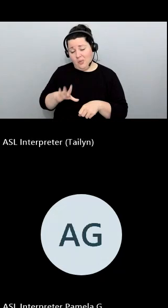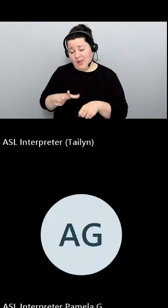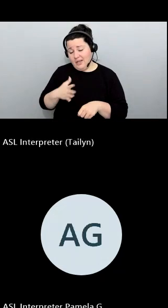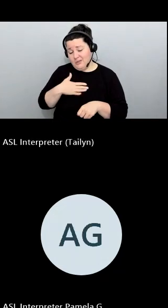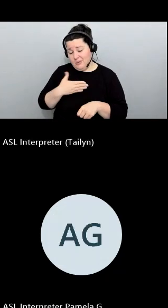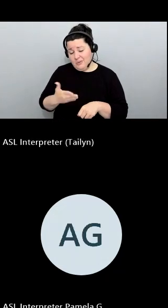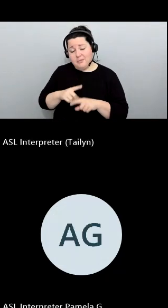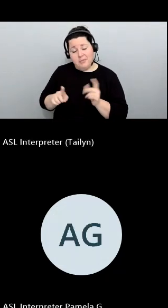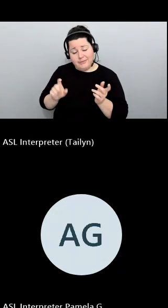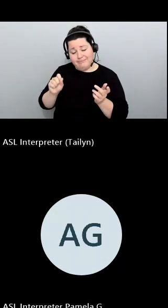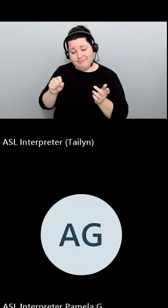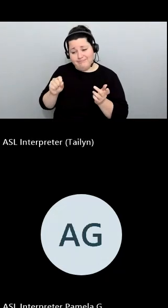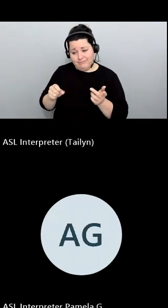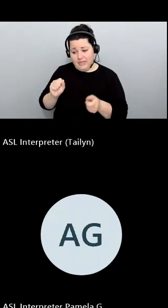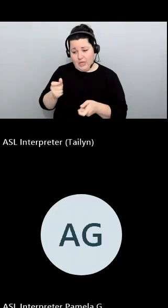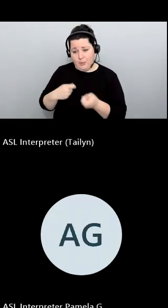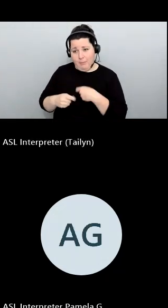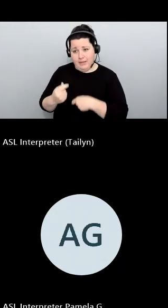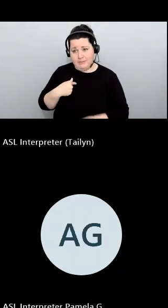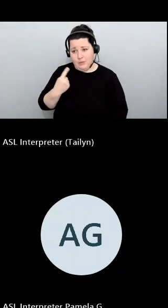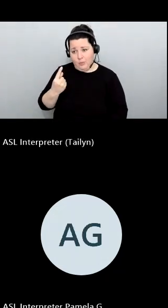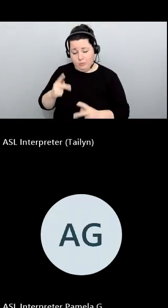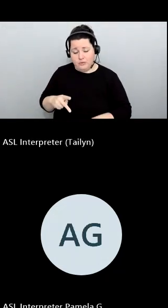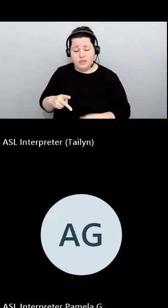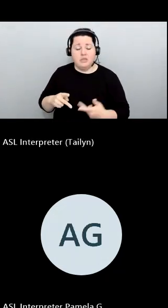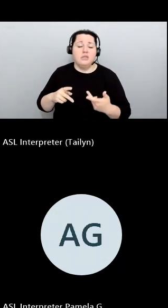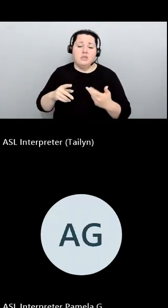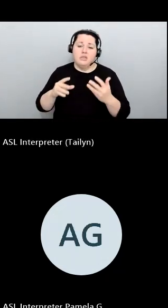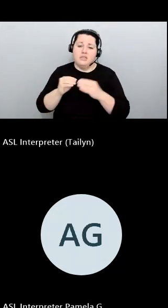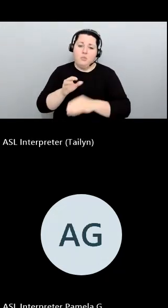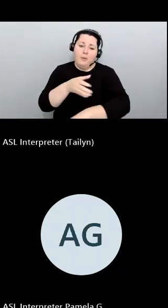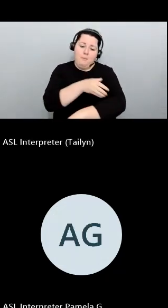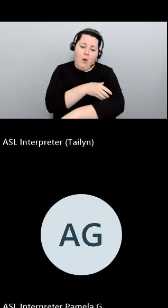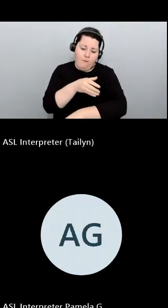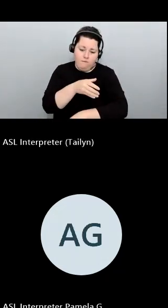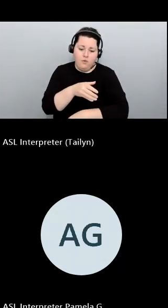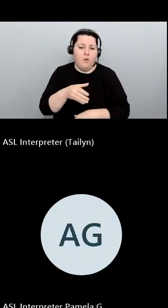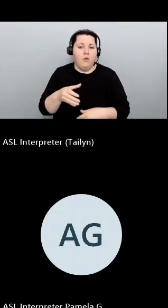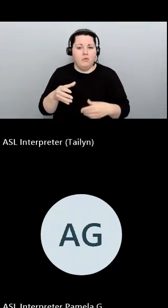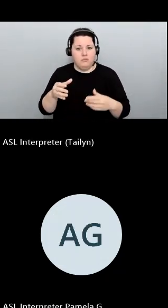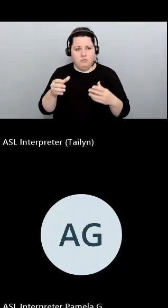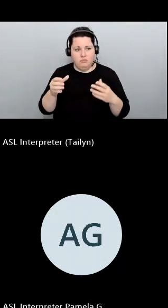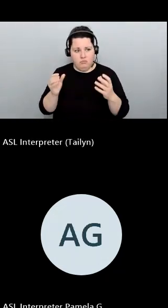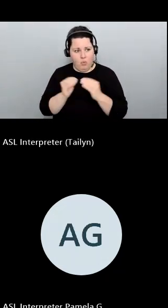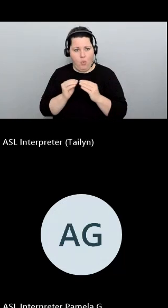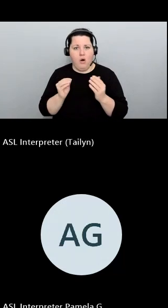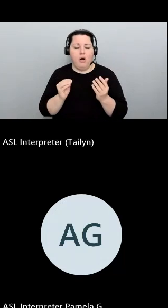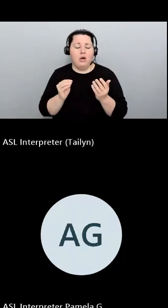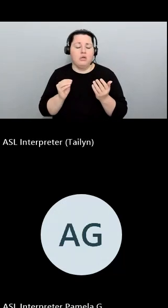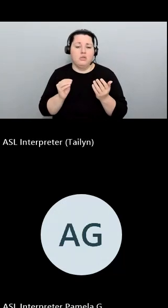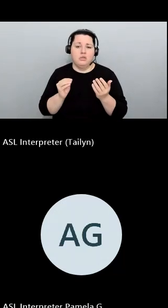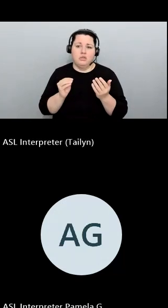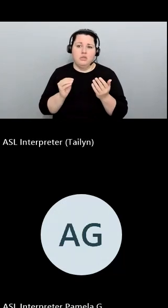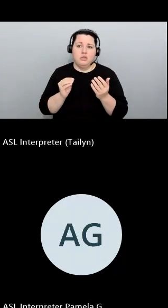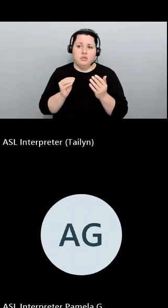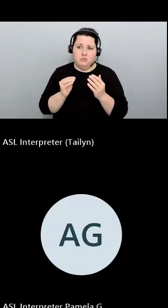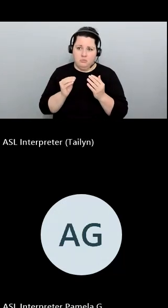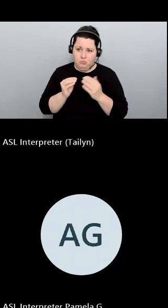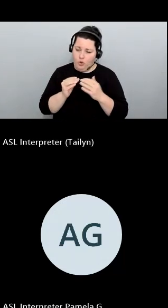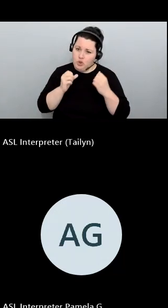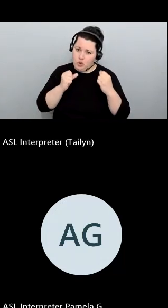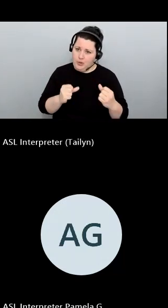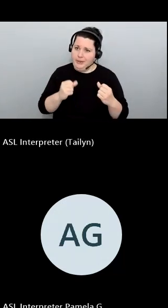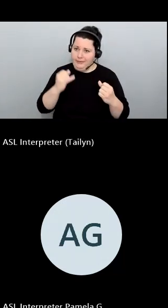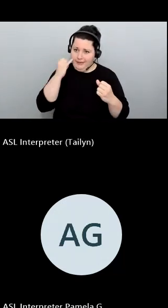Many of us are. And it's just much more powerful. We'll have much more weight if we're doing this